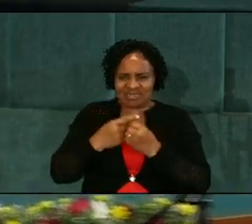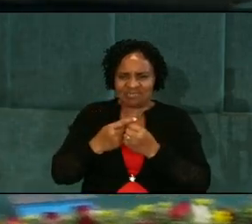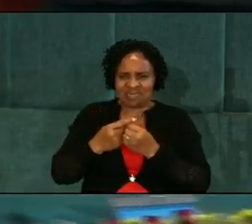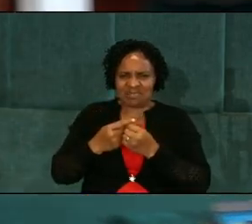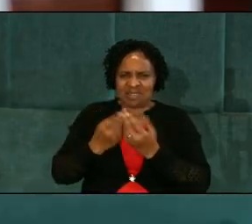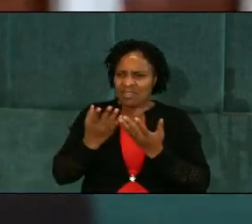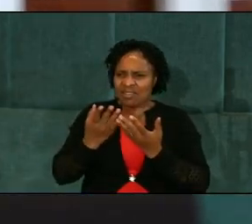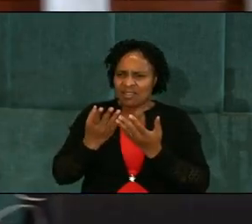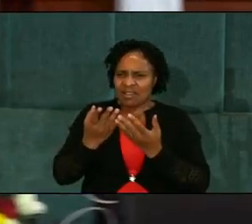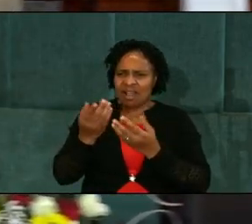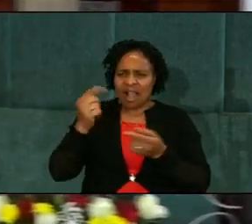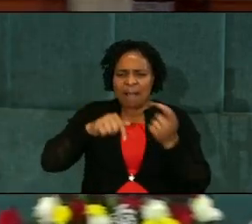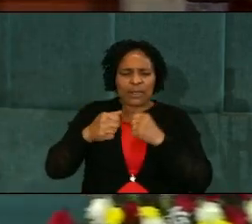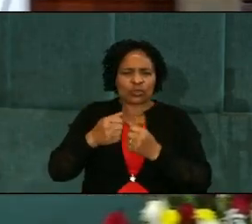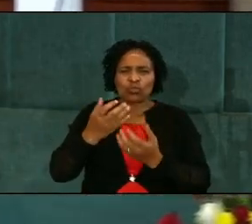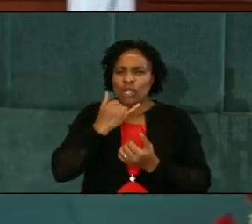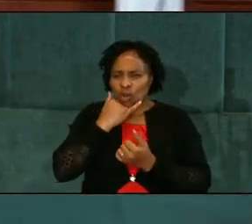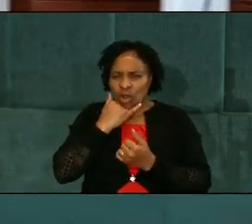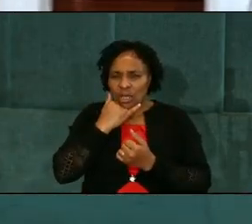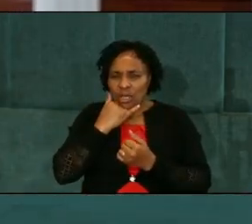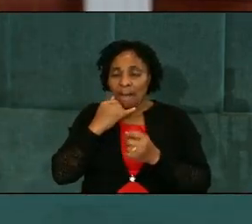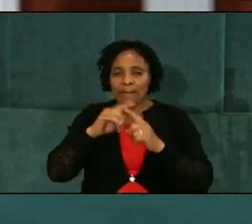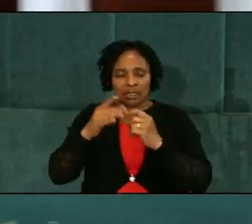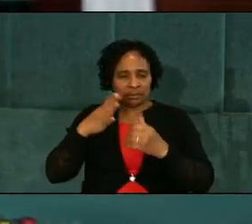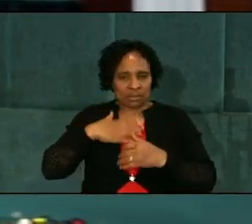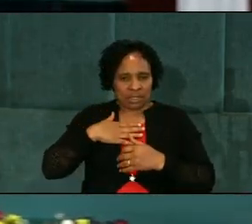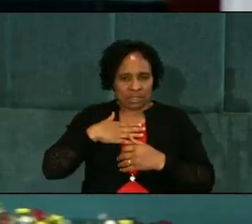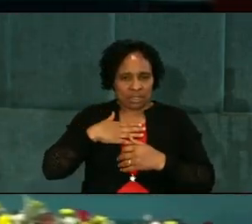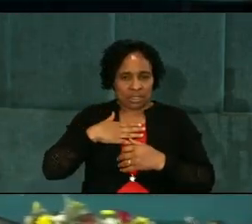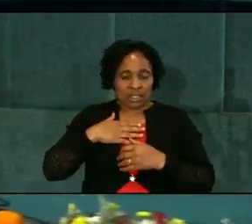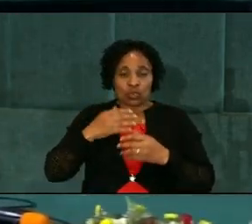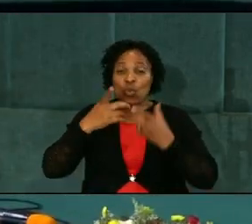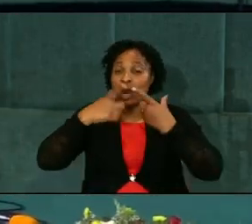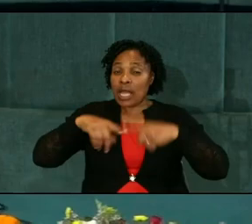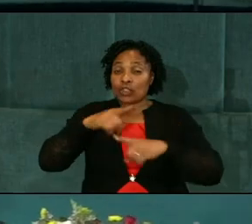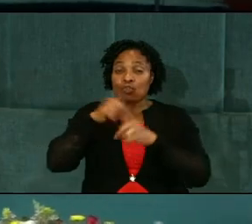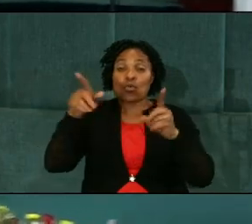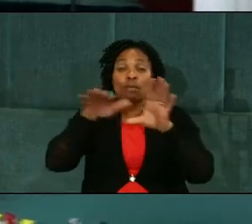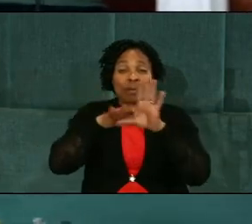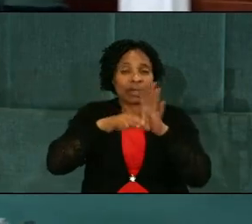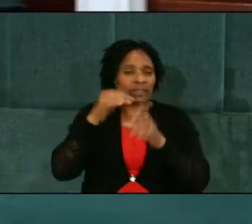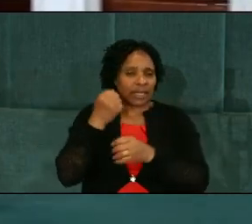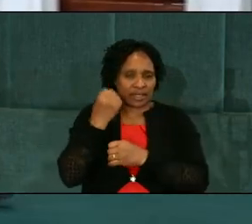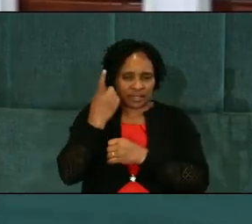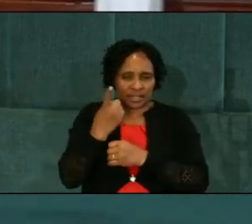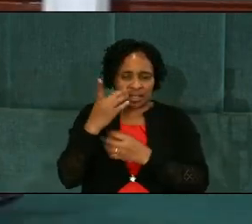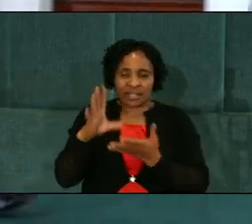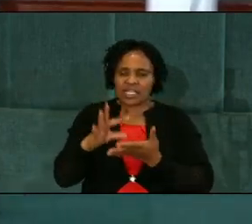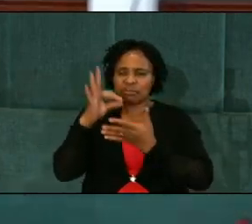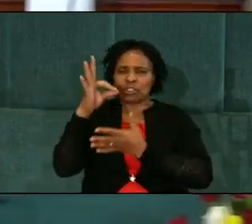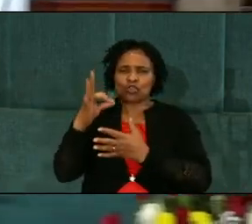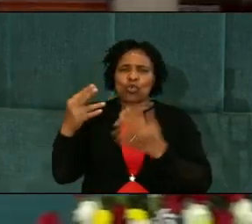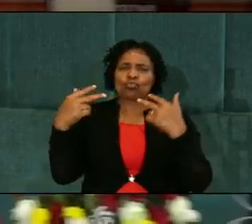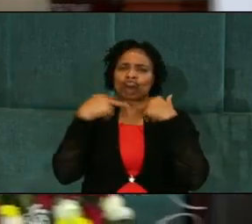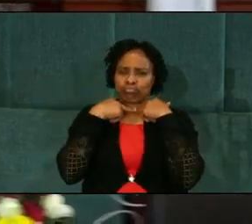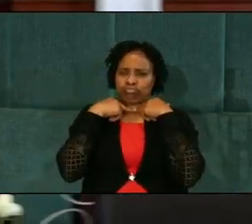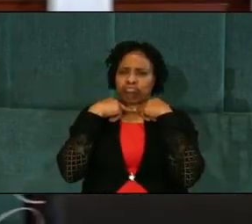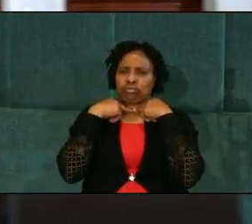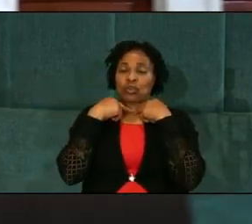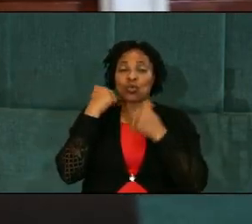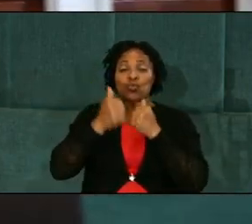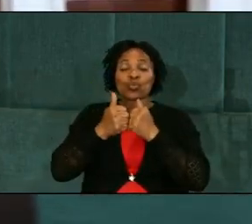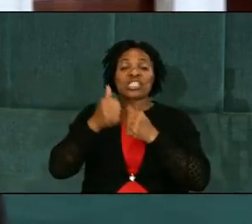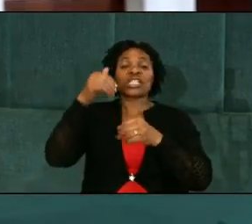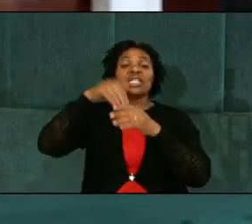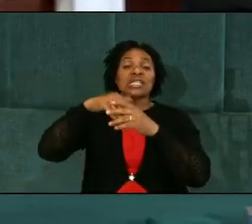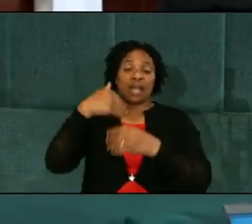And so my job, therefore, is to let Nairobi members understand the spiritual dilemma that we are in,